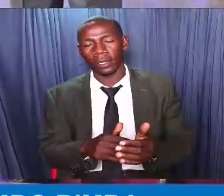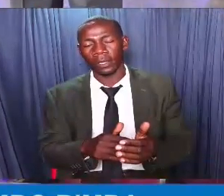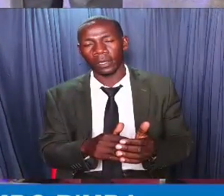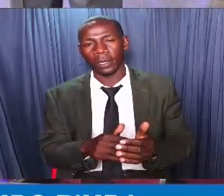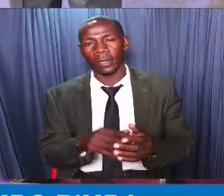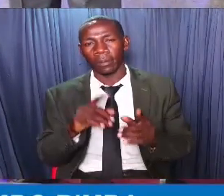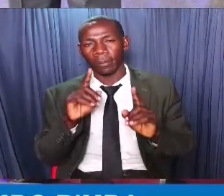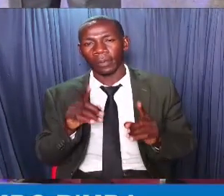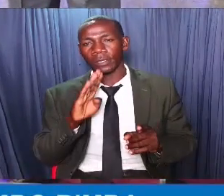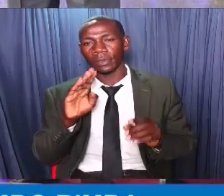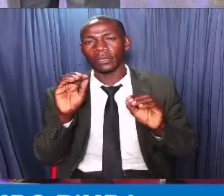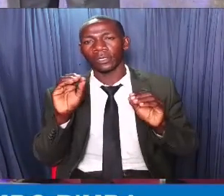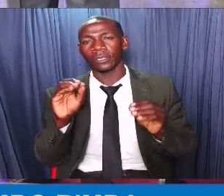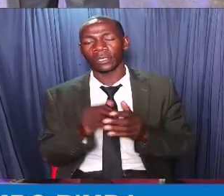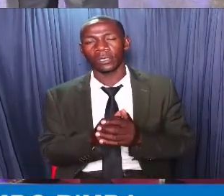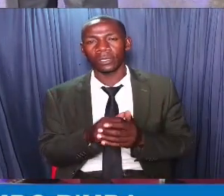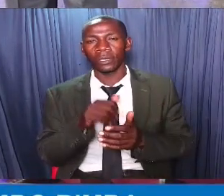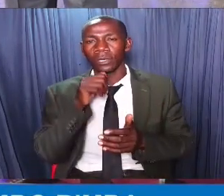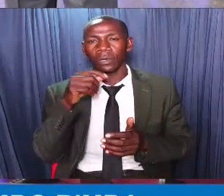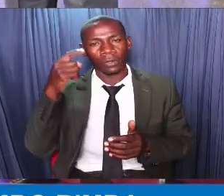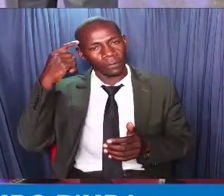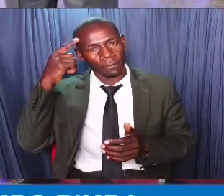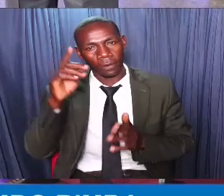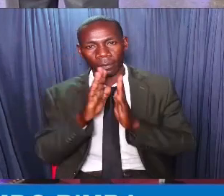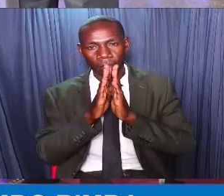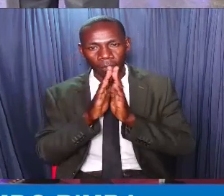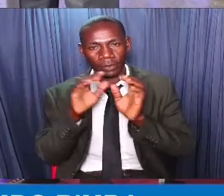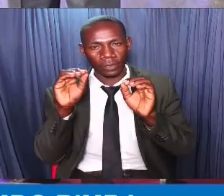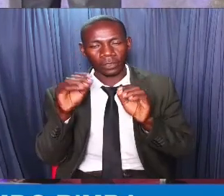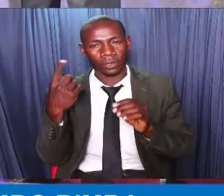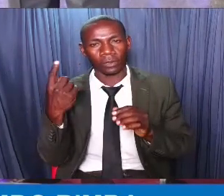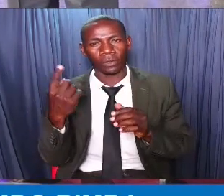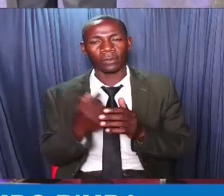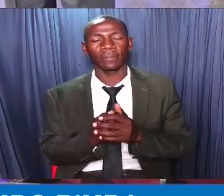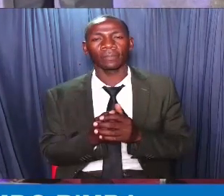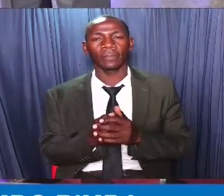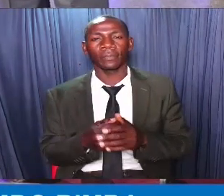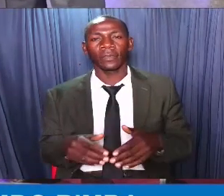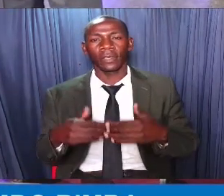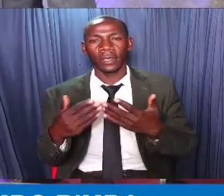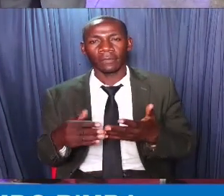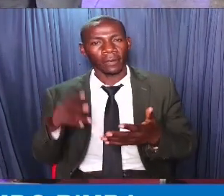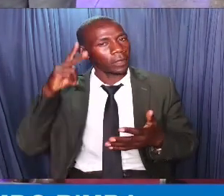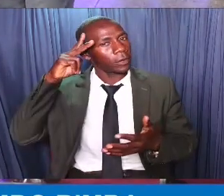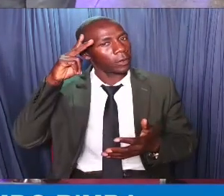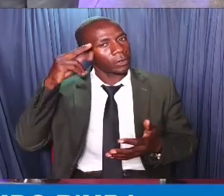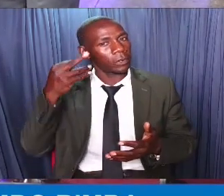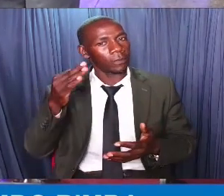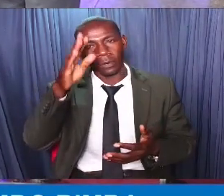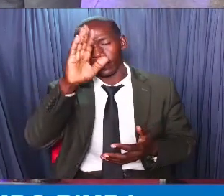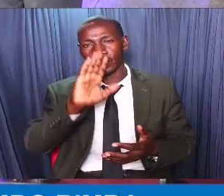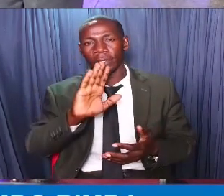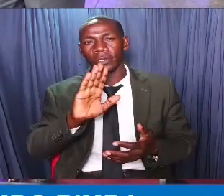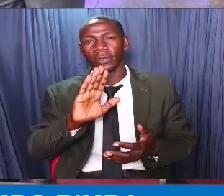lafaa mafundisho. Maybe you ought teachings. Sila maombi ni la kufundishwa. Not a prayer but a teaching for you. Ni upewe elimu ya Mungu. You ought to be given the knowledge of